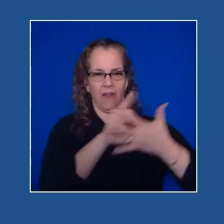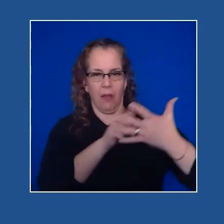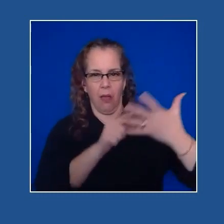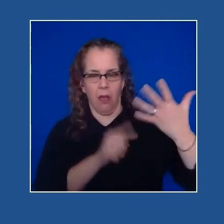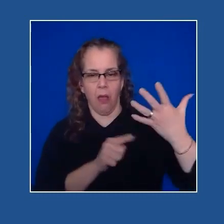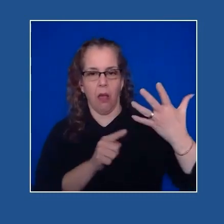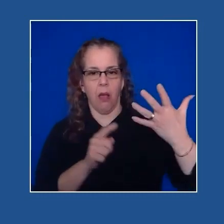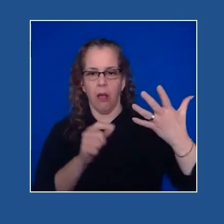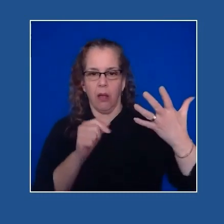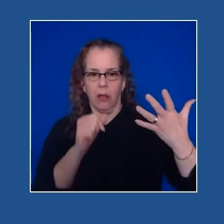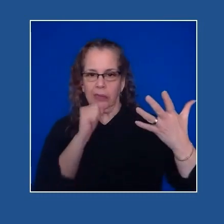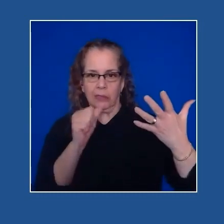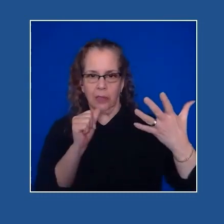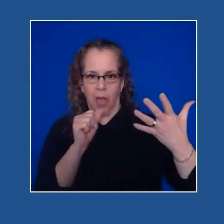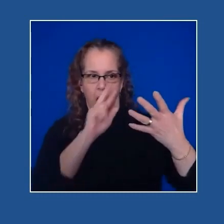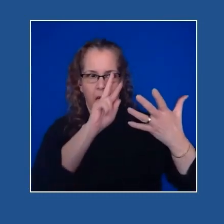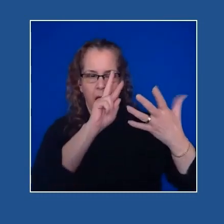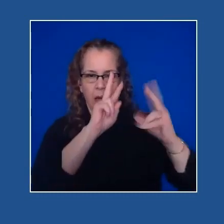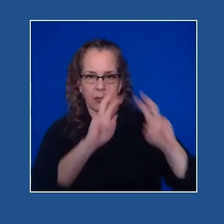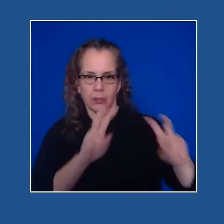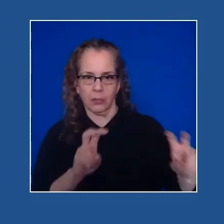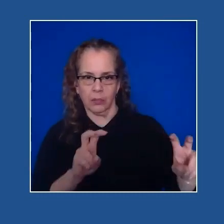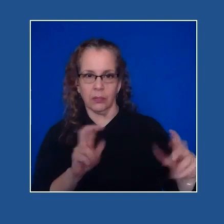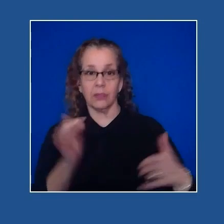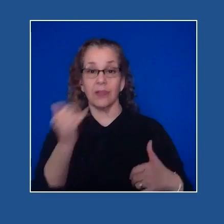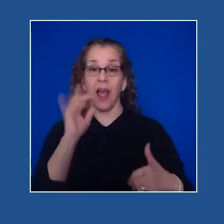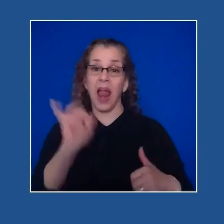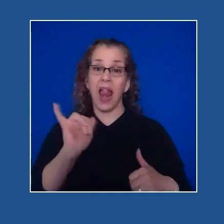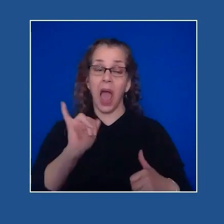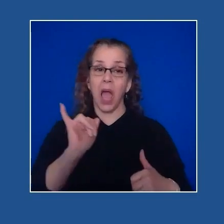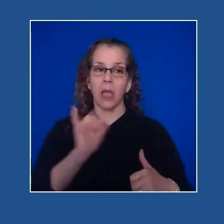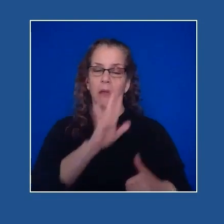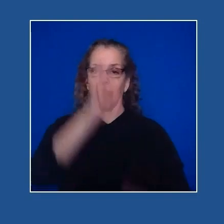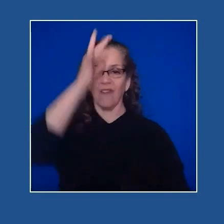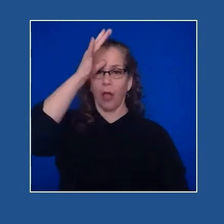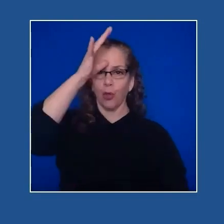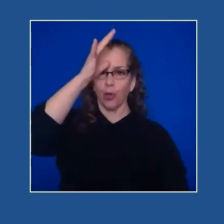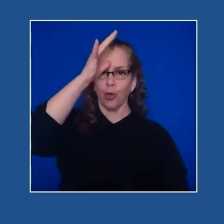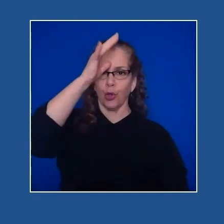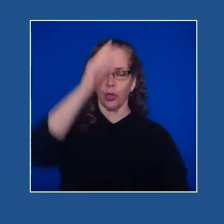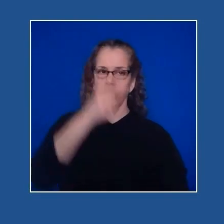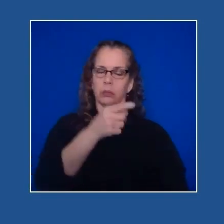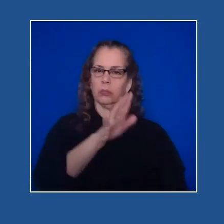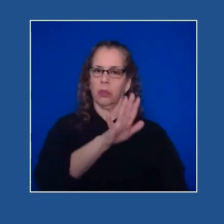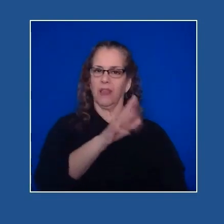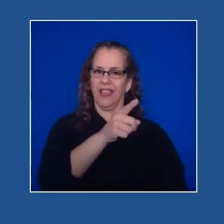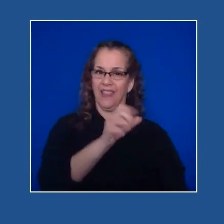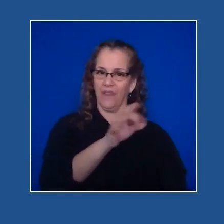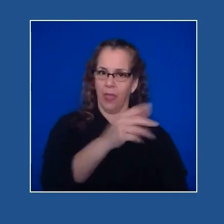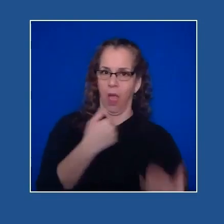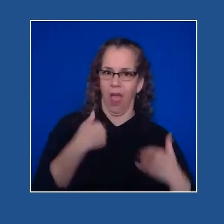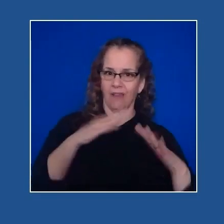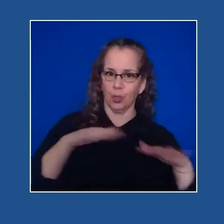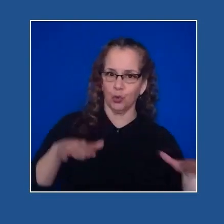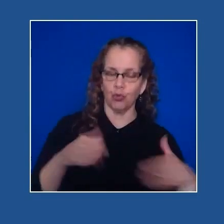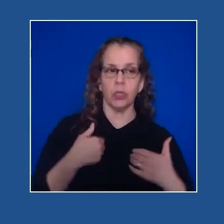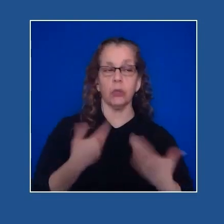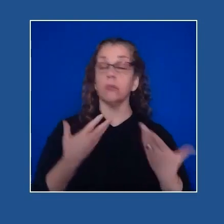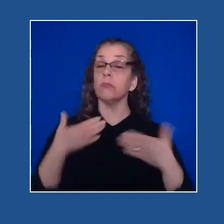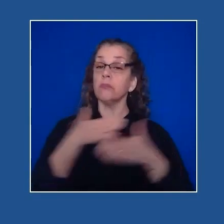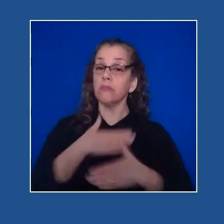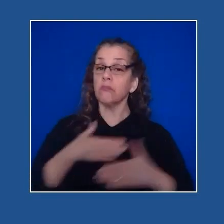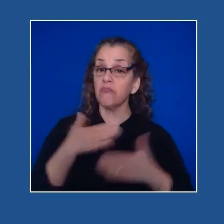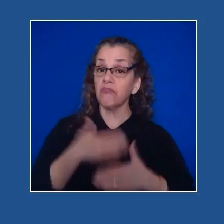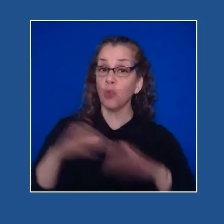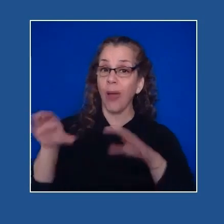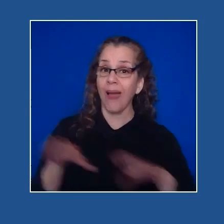at all, such as the role of fatherhood, such as leisure activities. So we